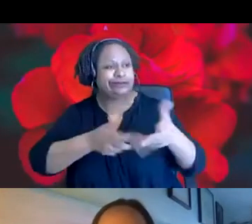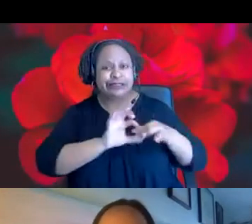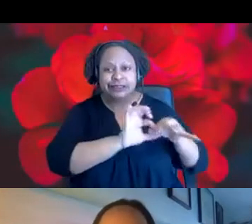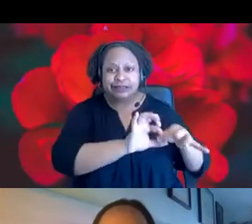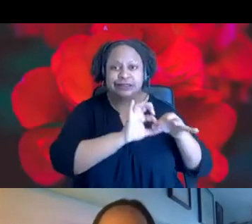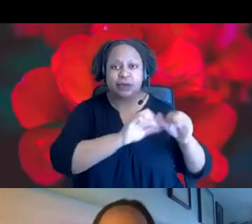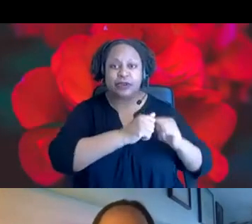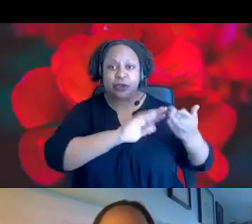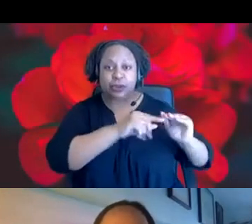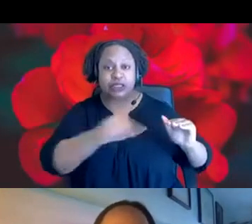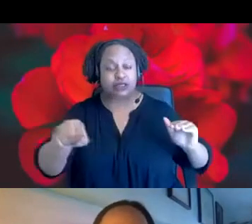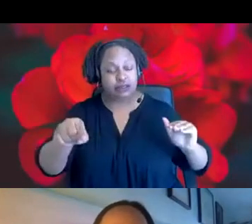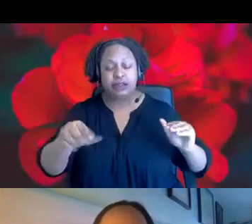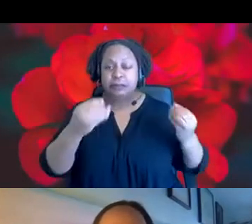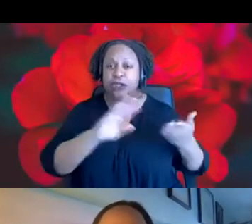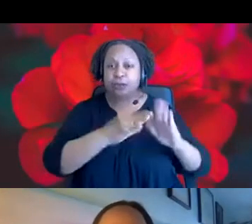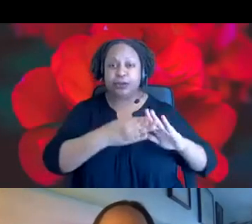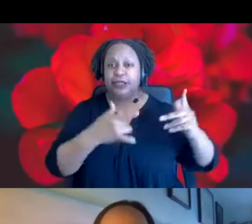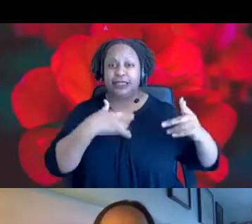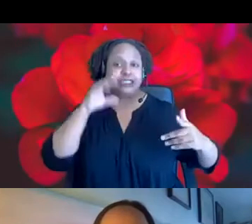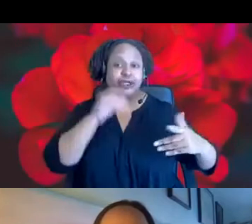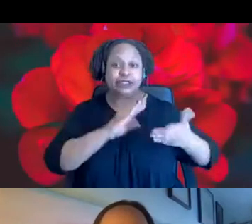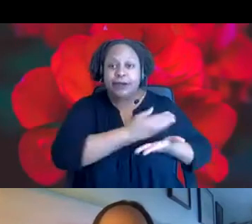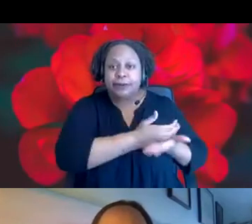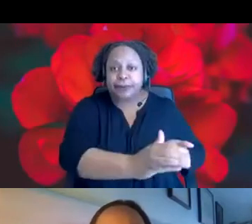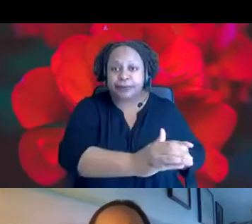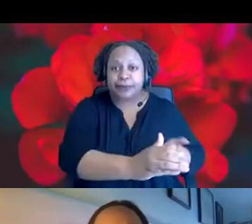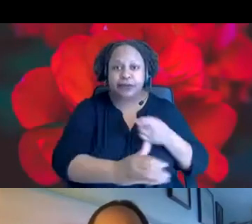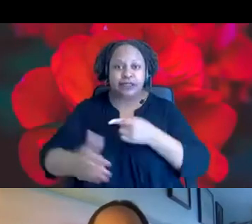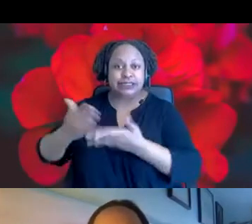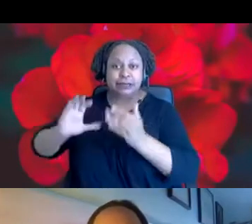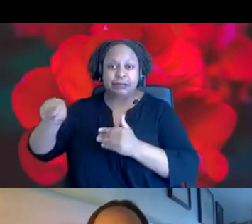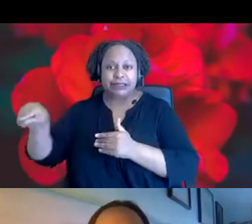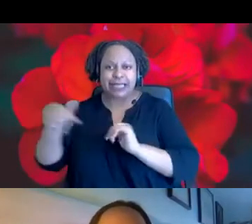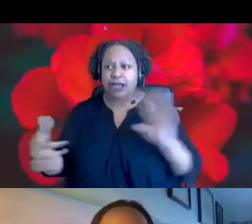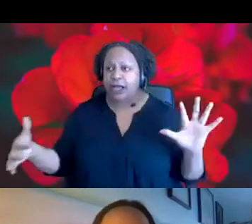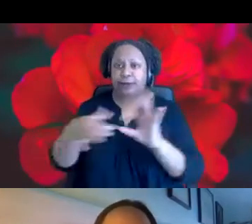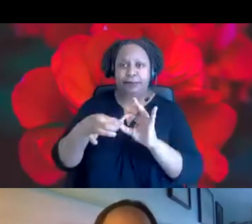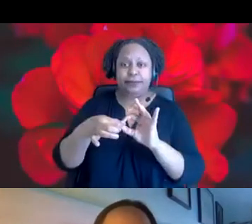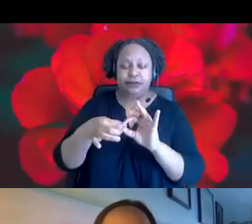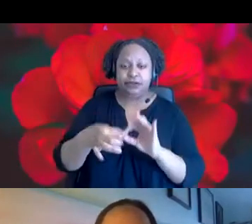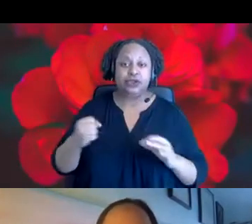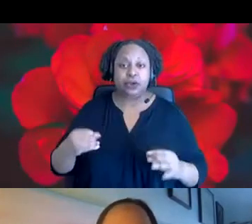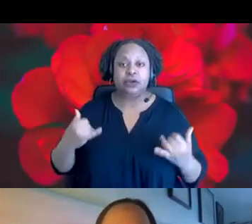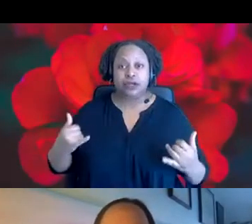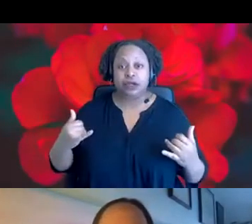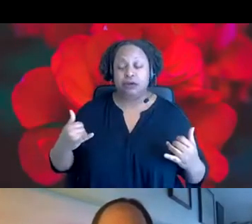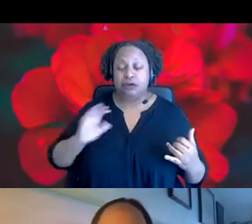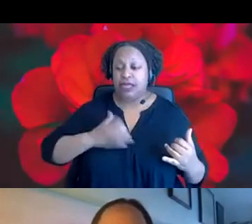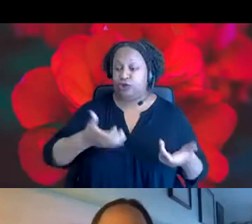space traditionally. This was an opportunity for us to say, this is how we would tell our story if we're allowed to lead. And